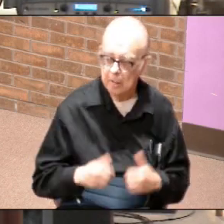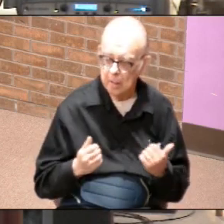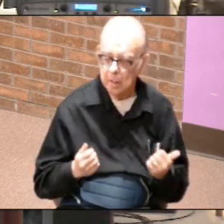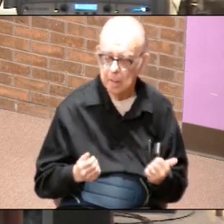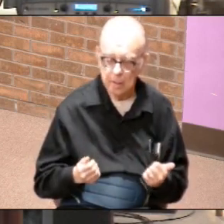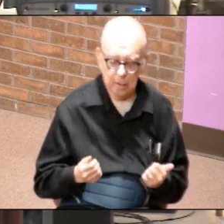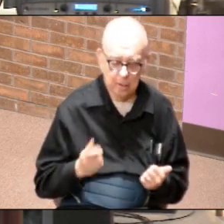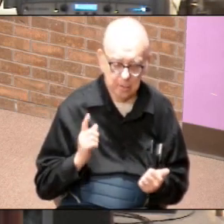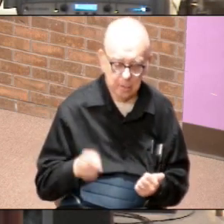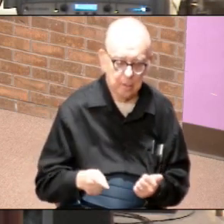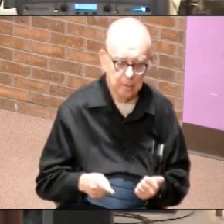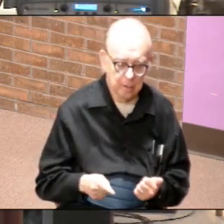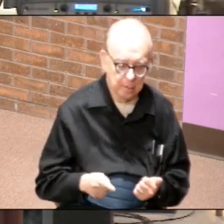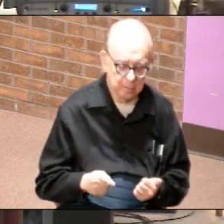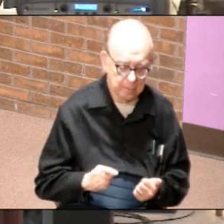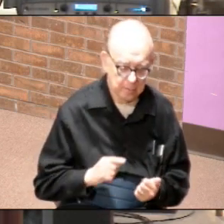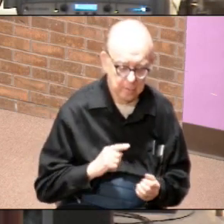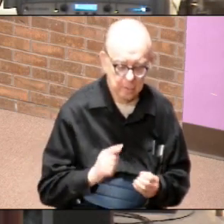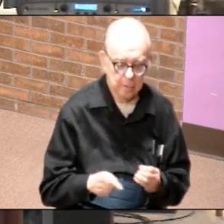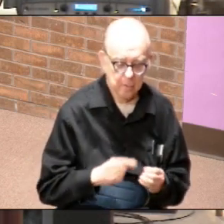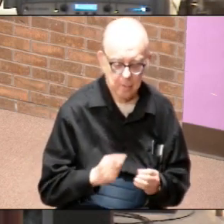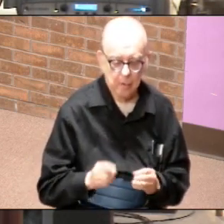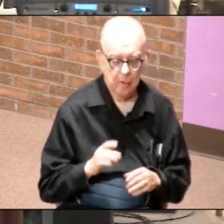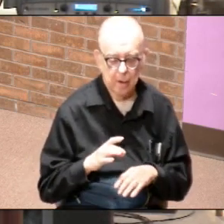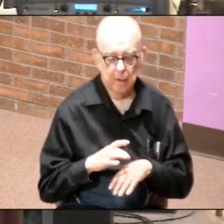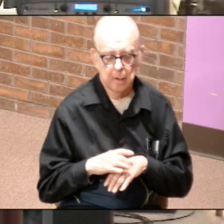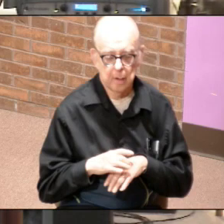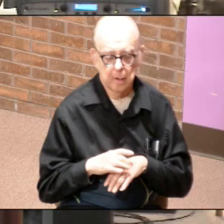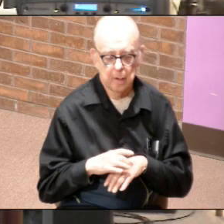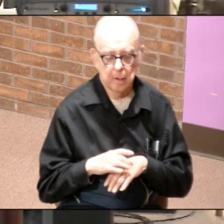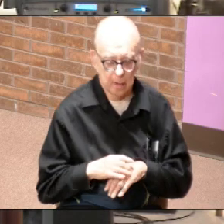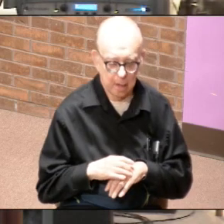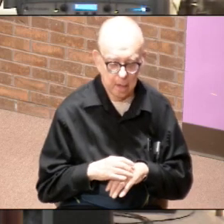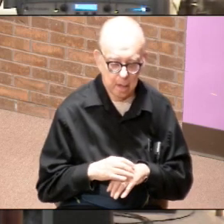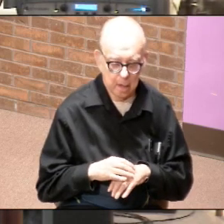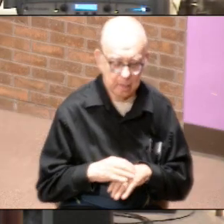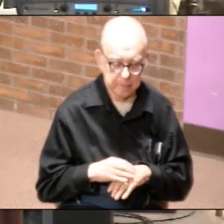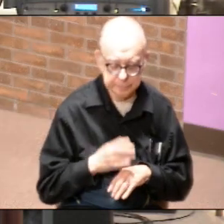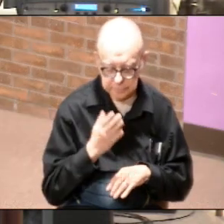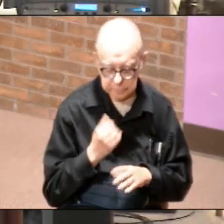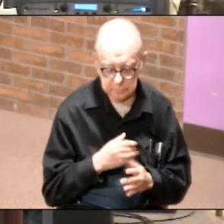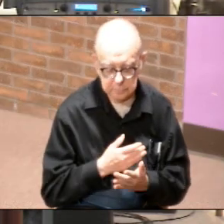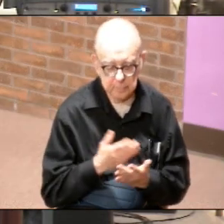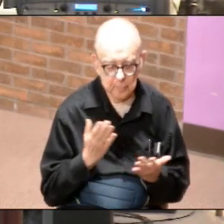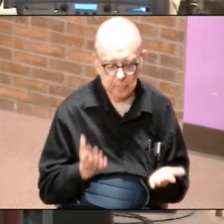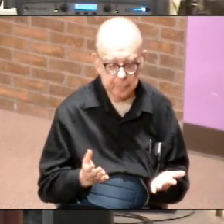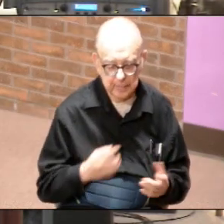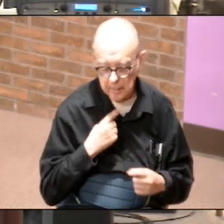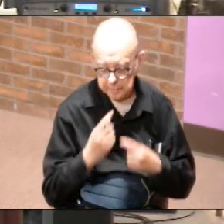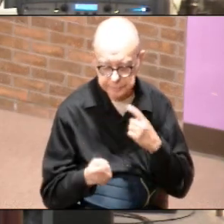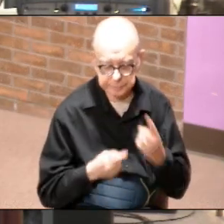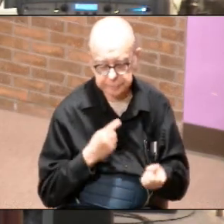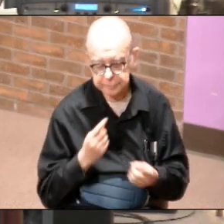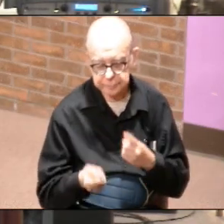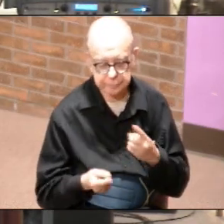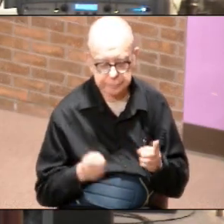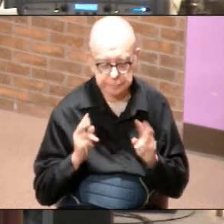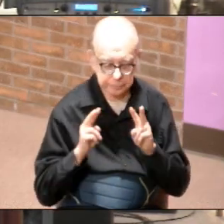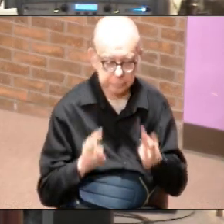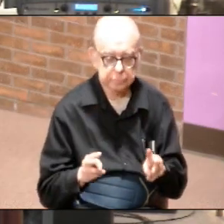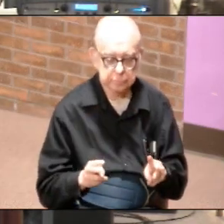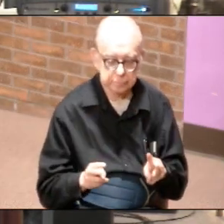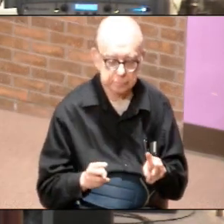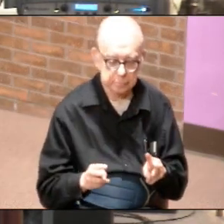life, he was going to go around this earth and in presence of everybody else, proclaiming,